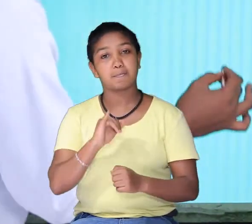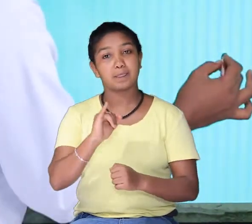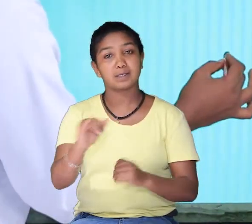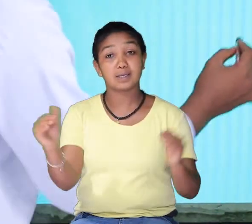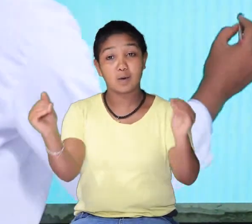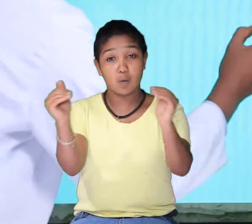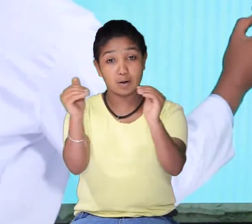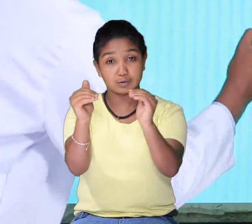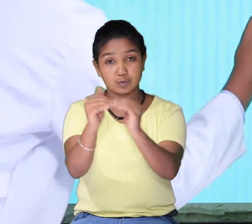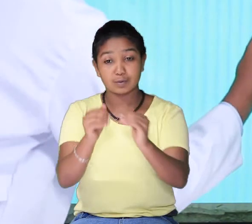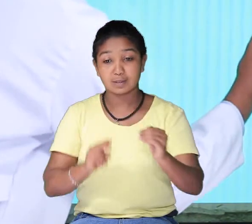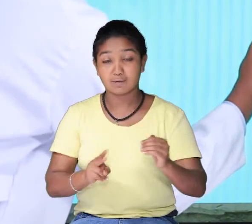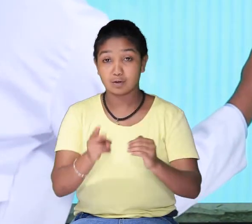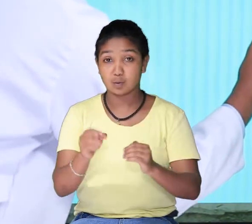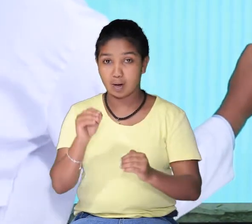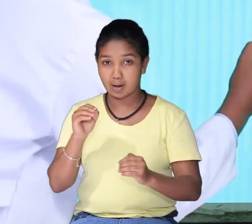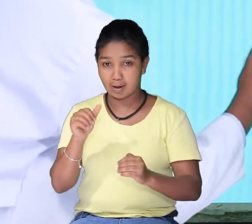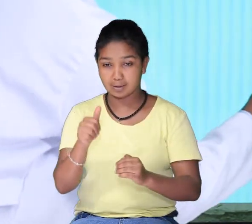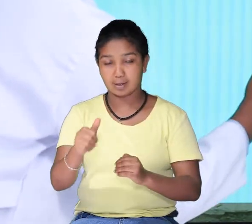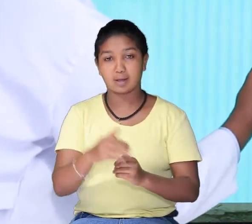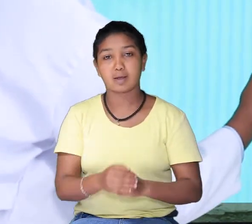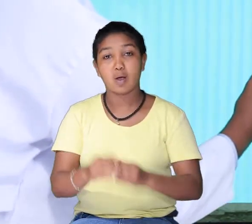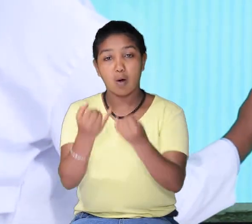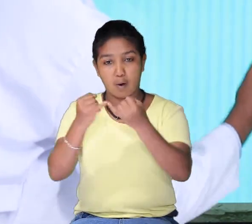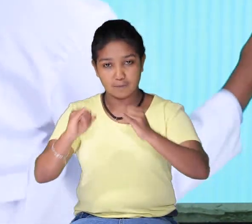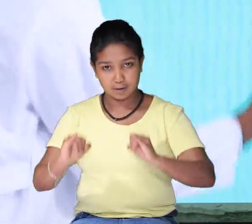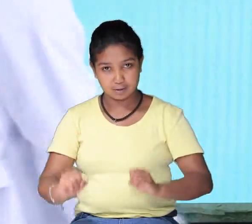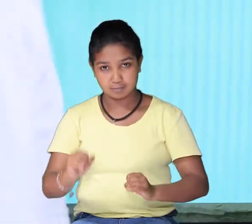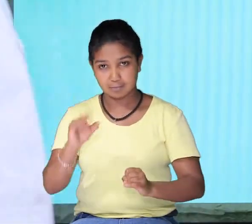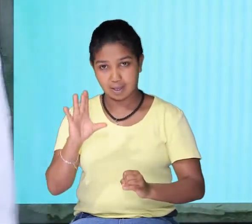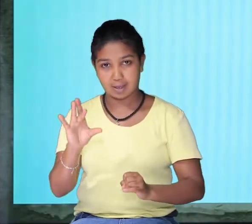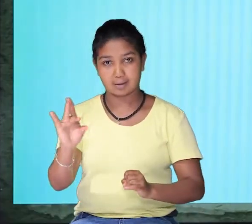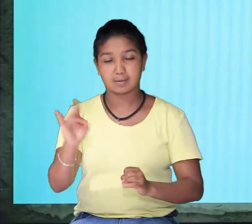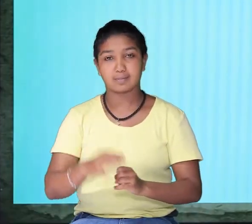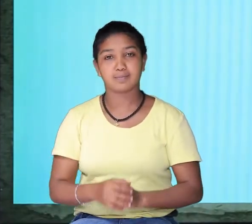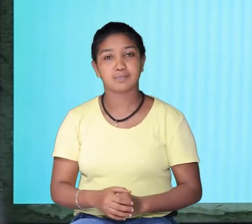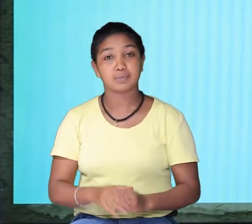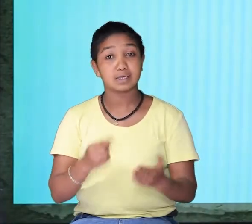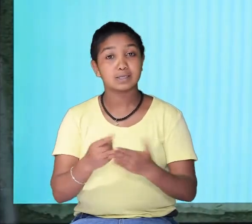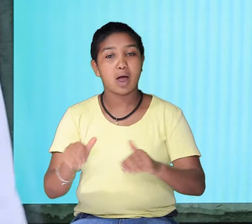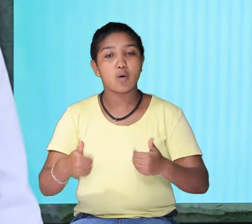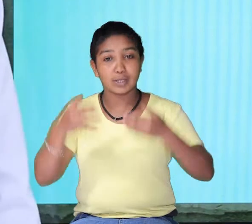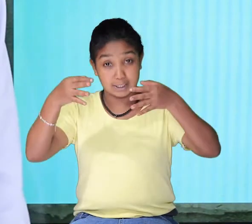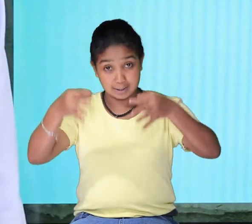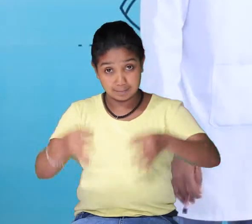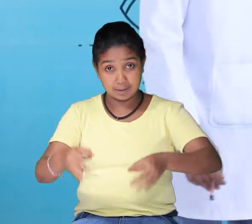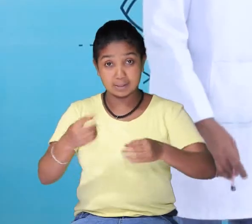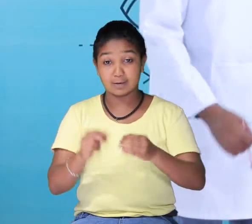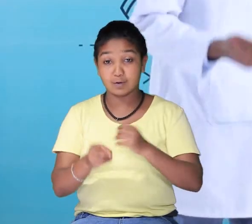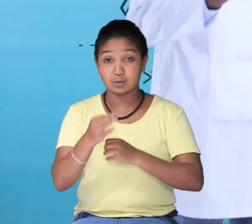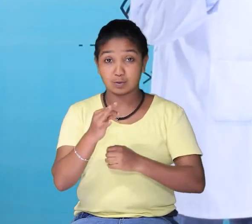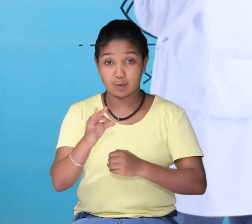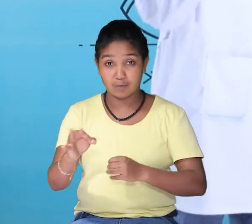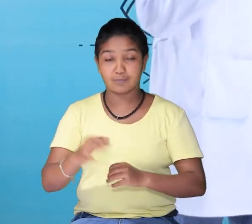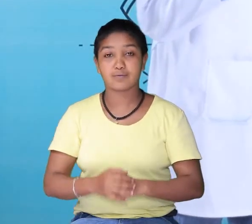is equals to the velocity at point A over 8. This is how we determine the